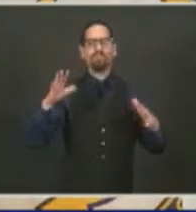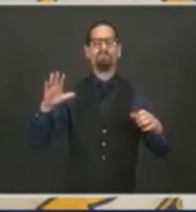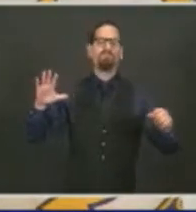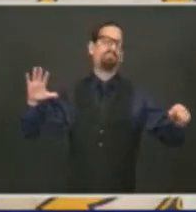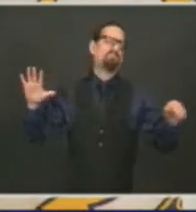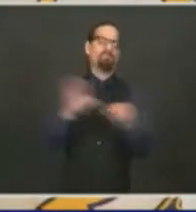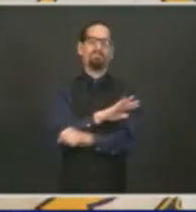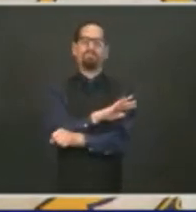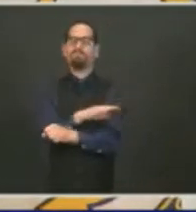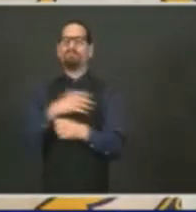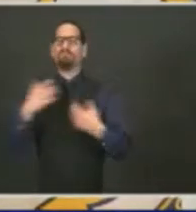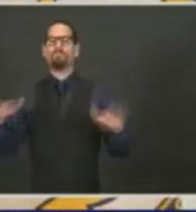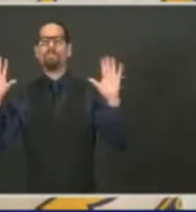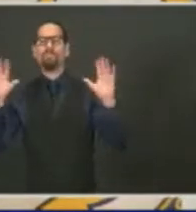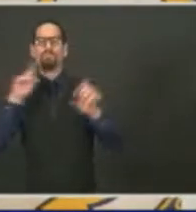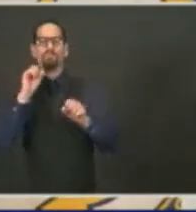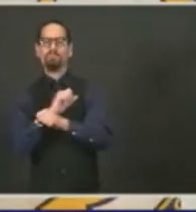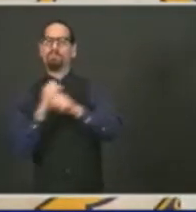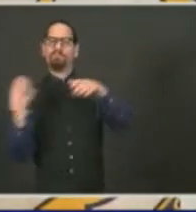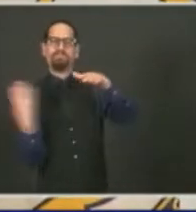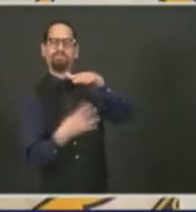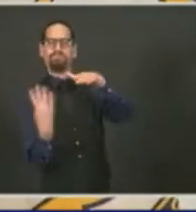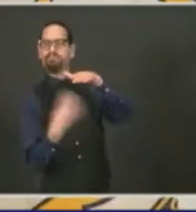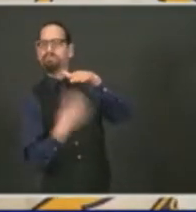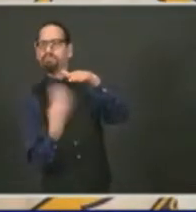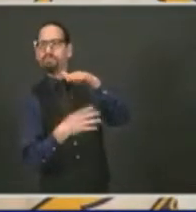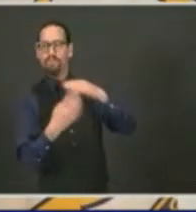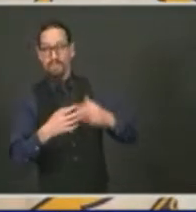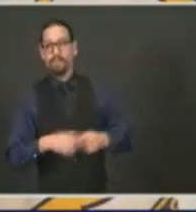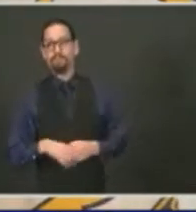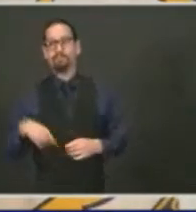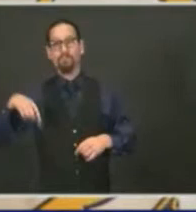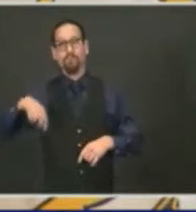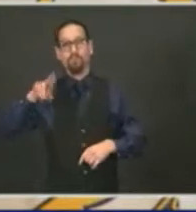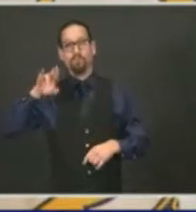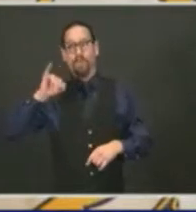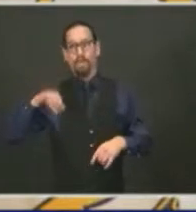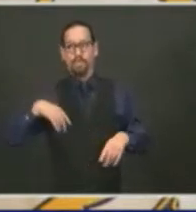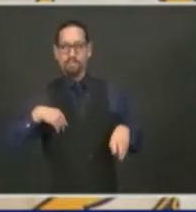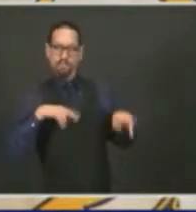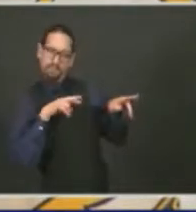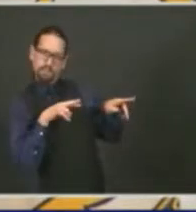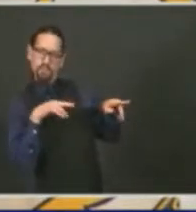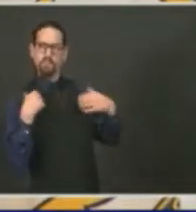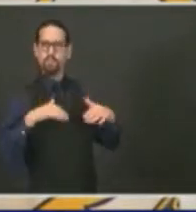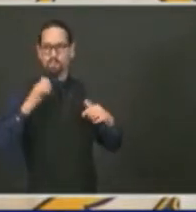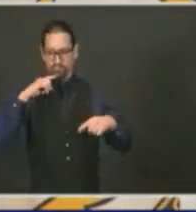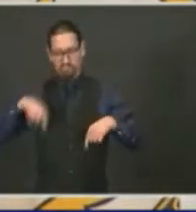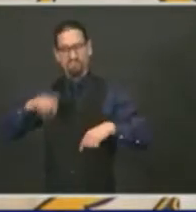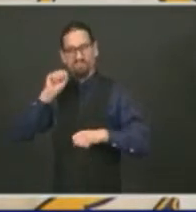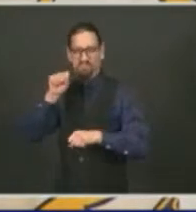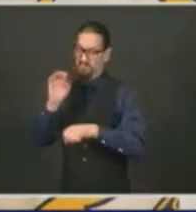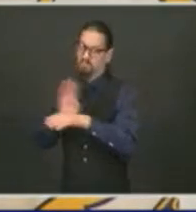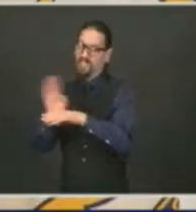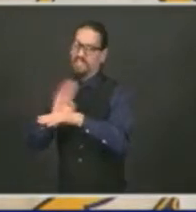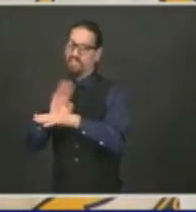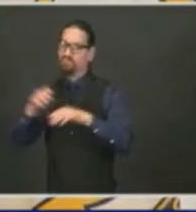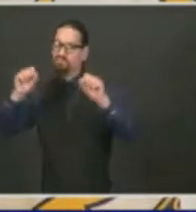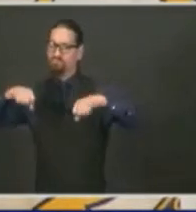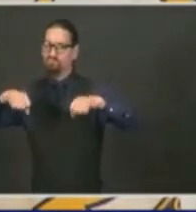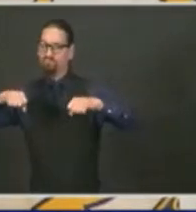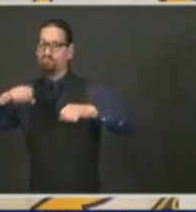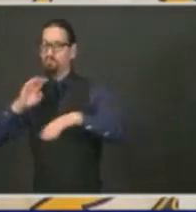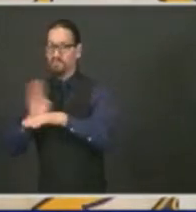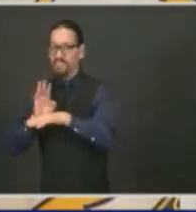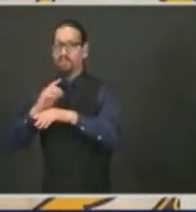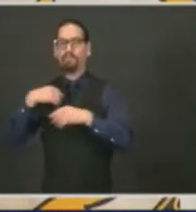Our hospitals are stretched, and we're operating 2 field hospitals, but because of the pause and because you